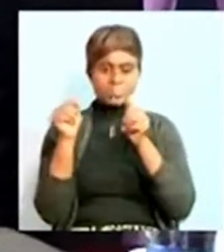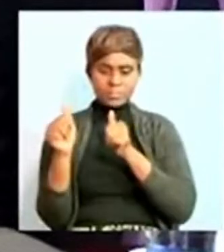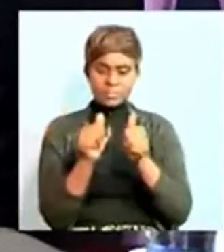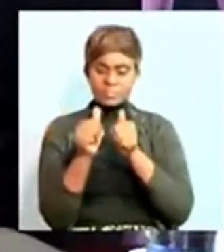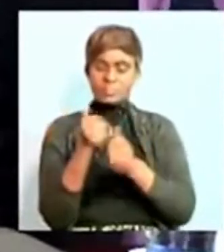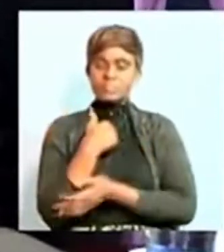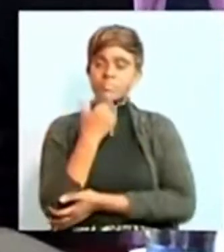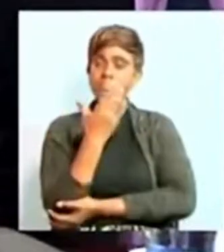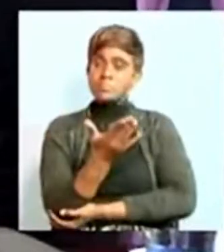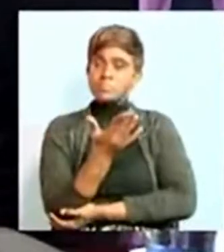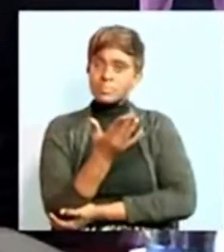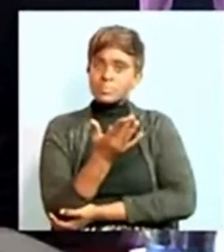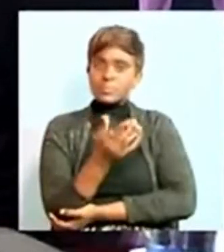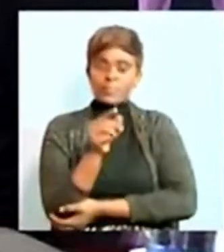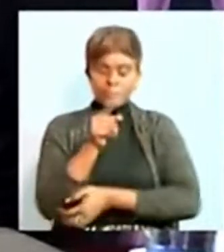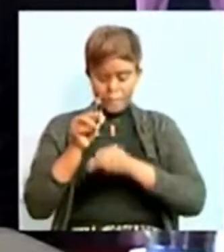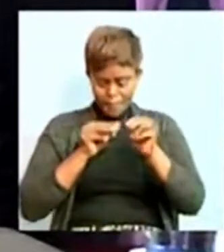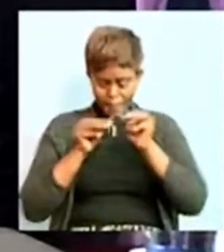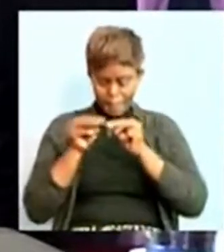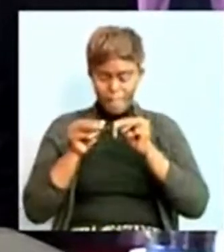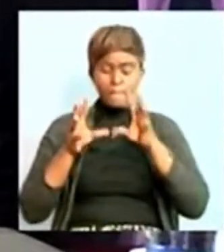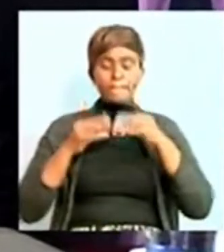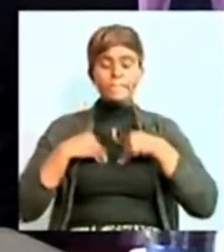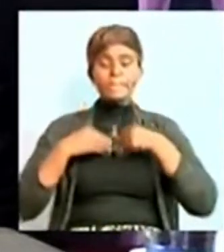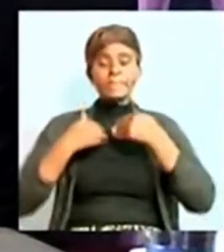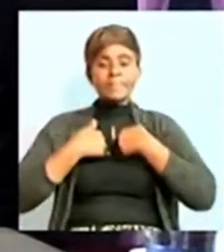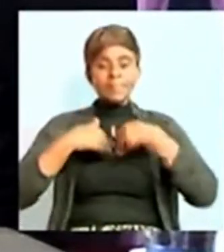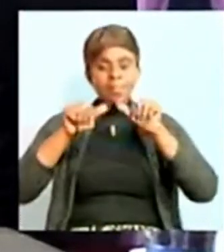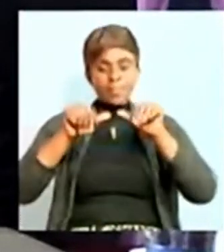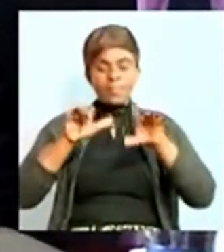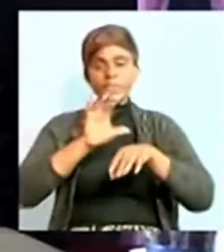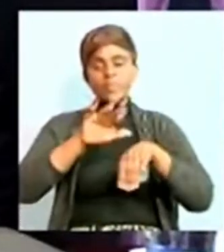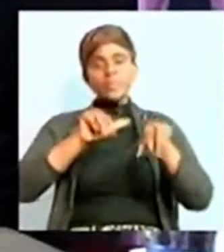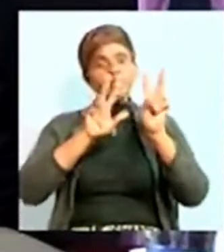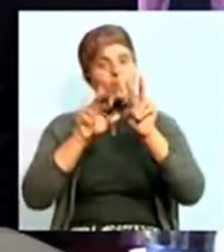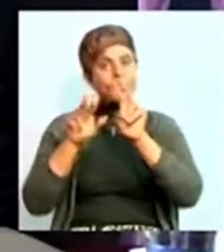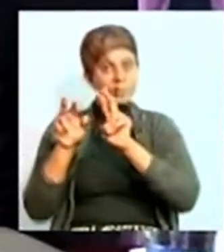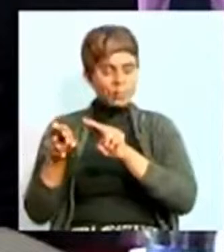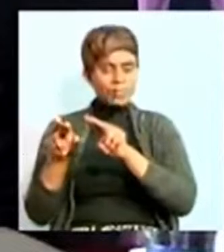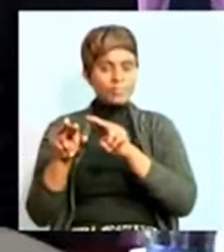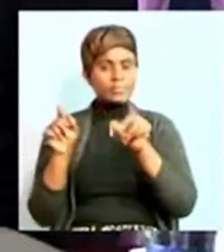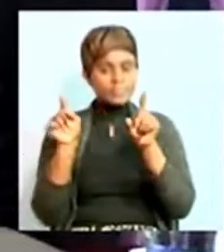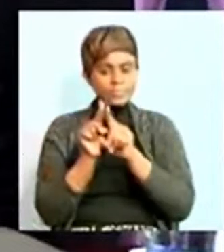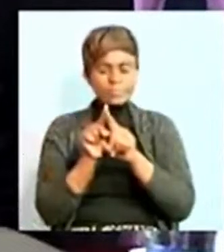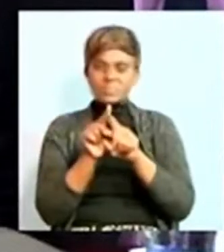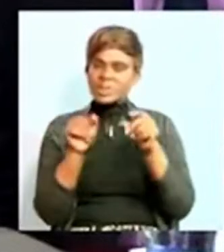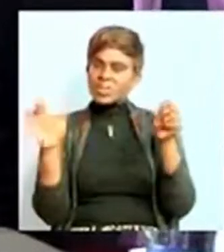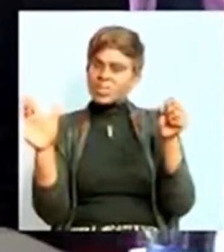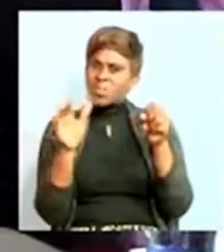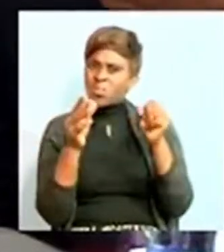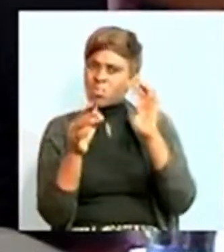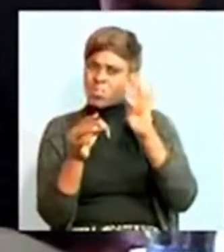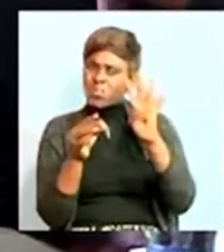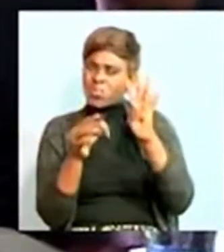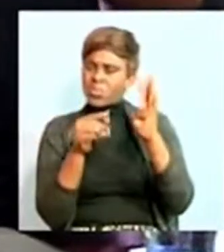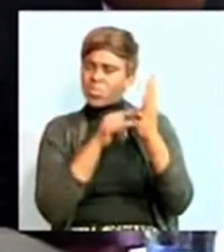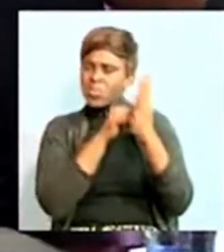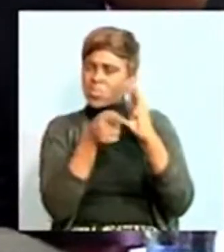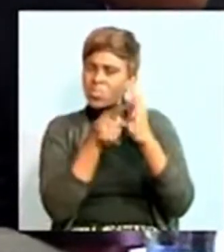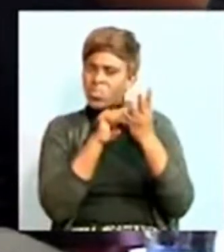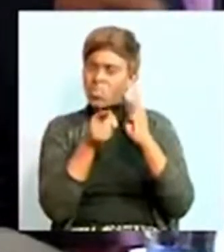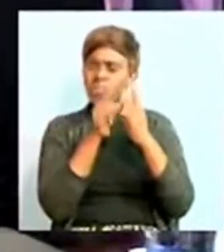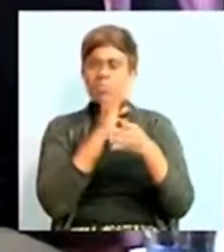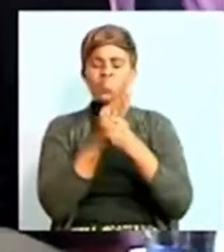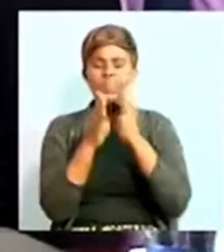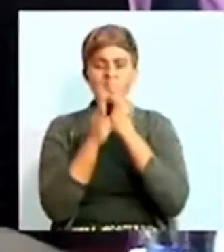taken. Management acknowledges the auditor's observations. The 4 markets in question were built by